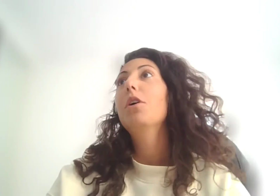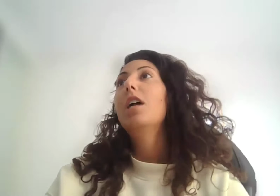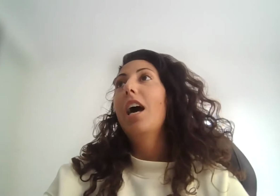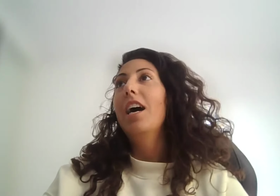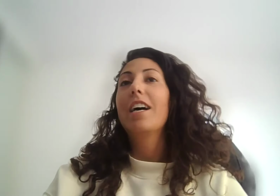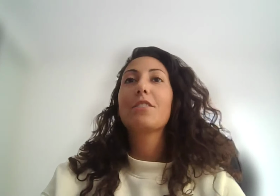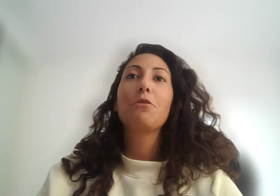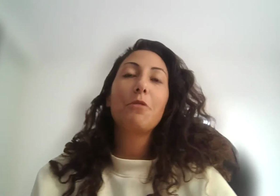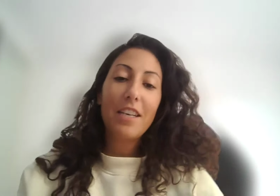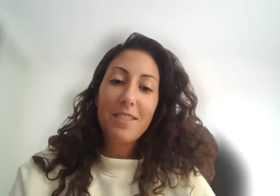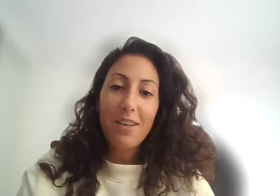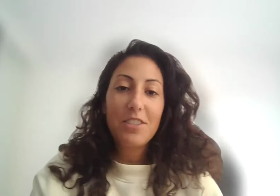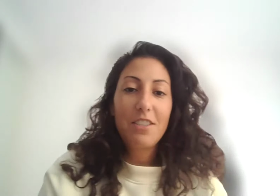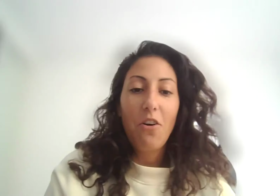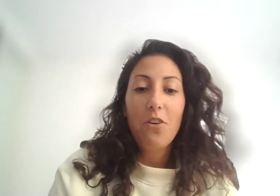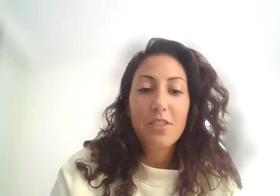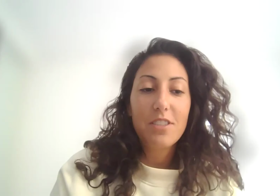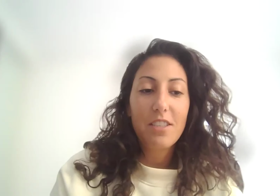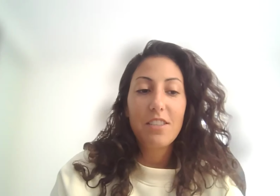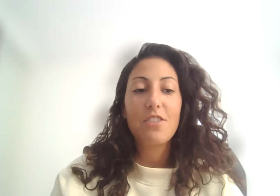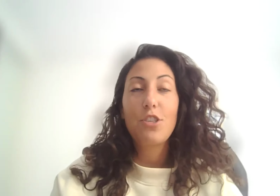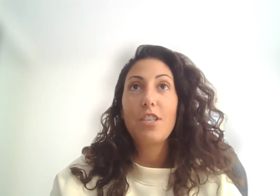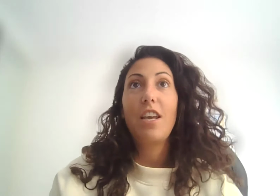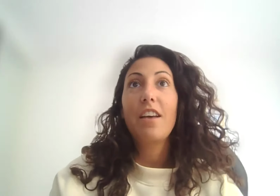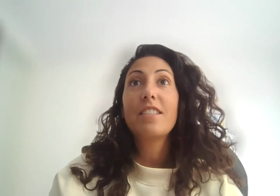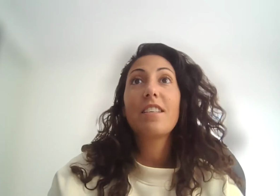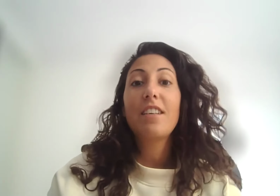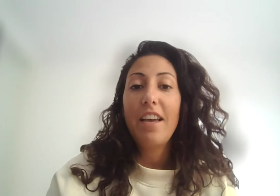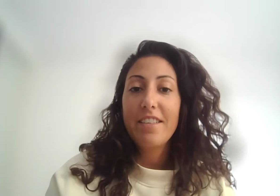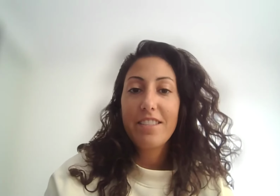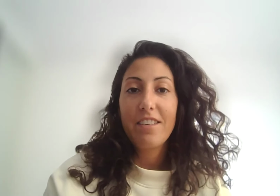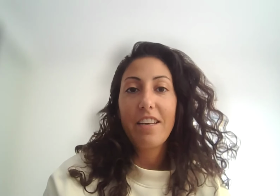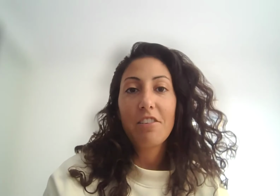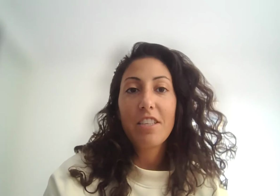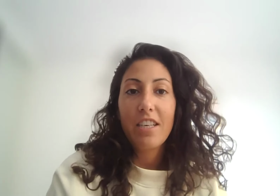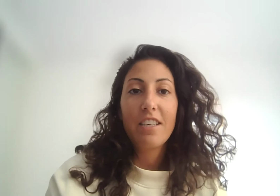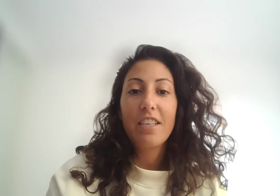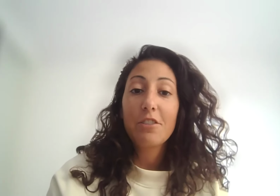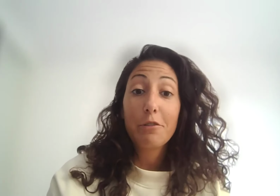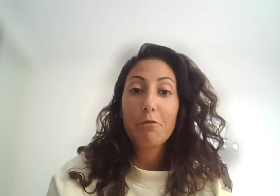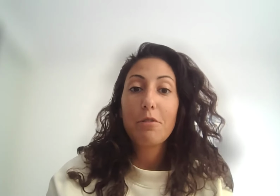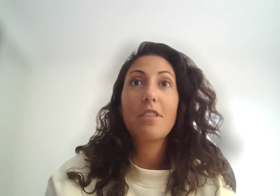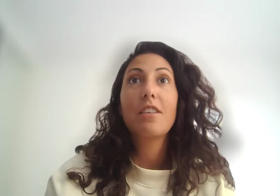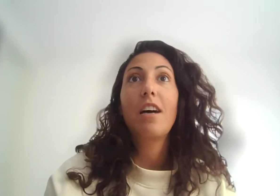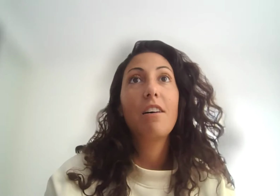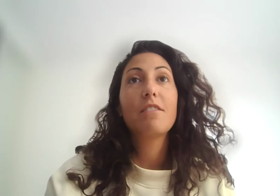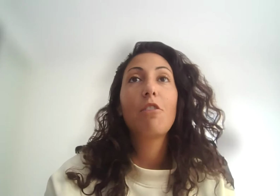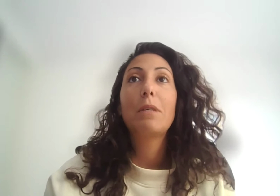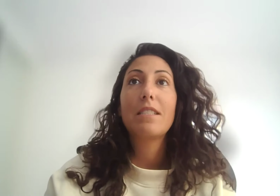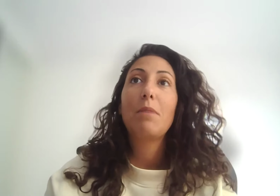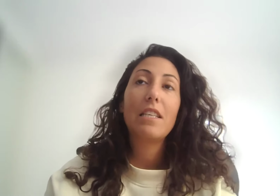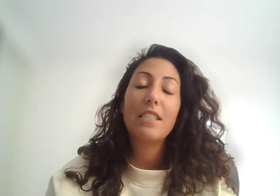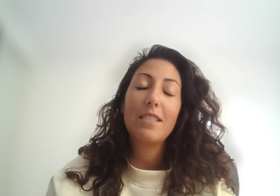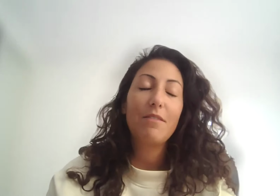So, to get us started on the GDS, as Erika introduced, the